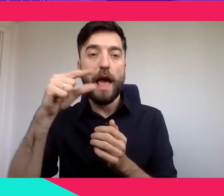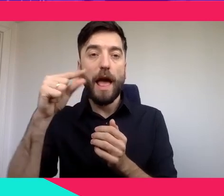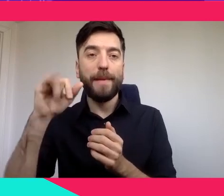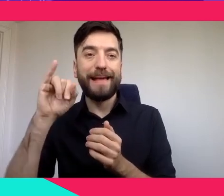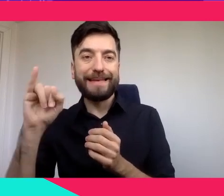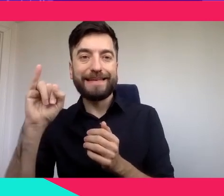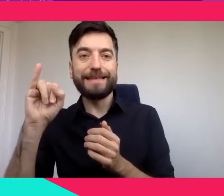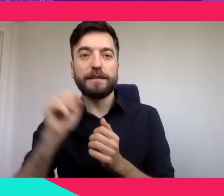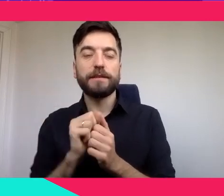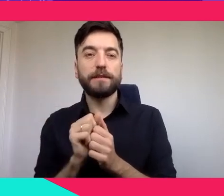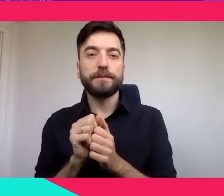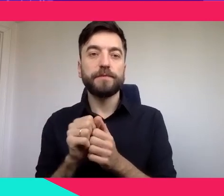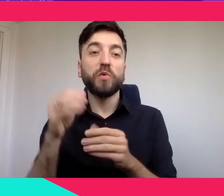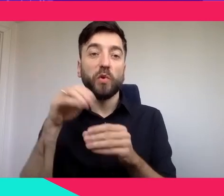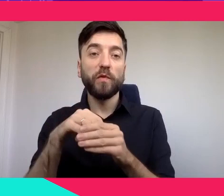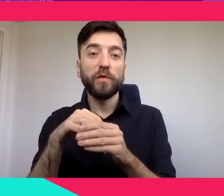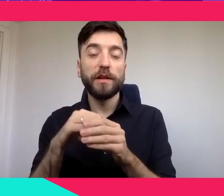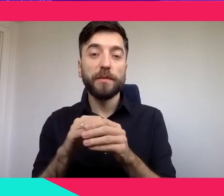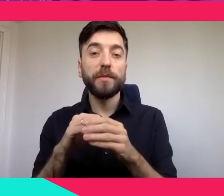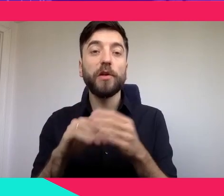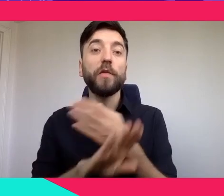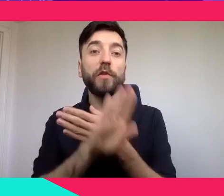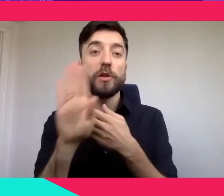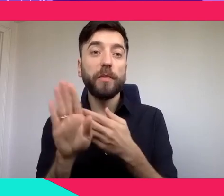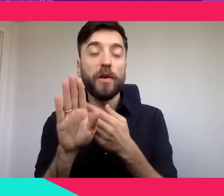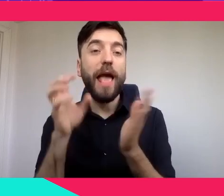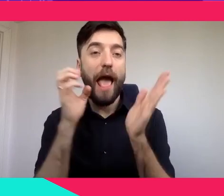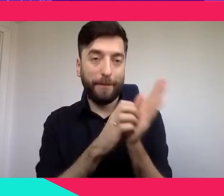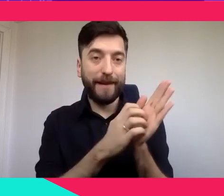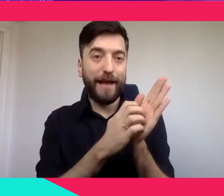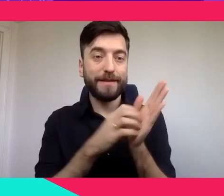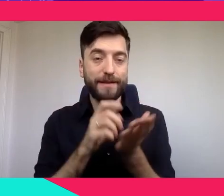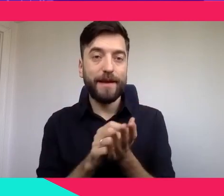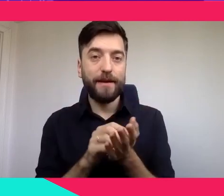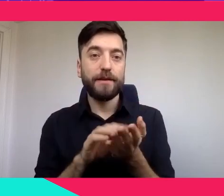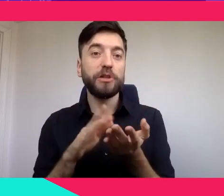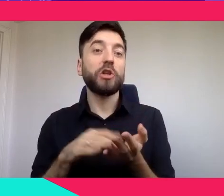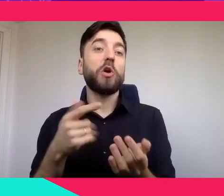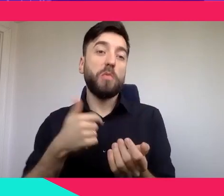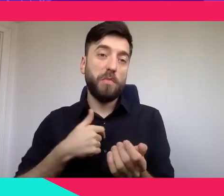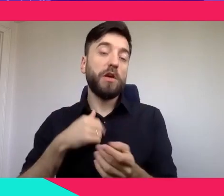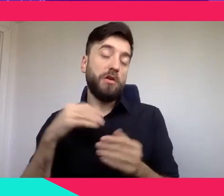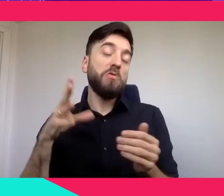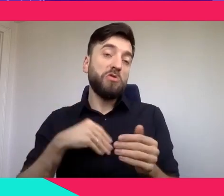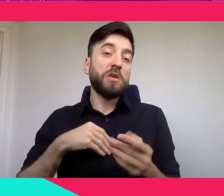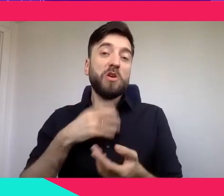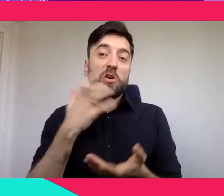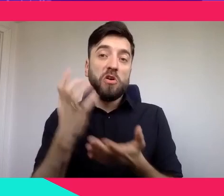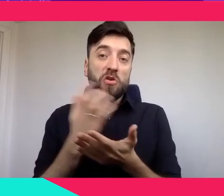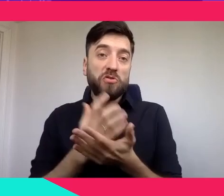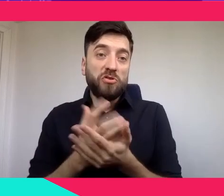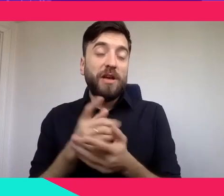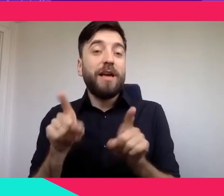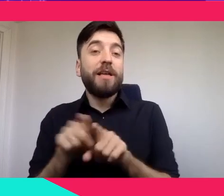enables not just us to use all this data in flexible ways, live updated, but also